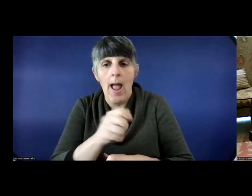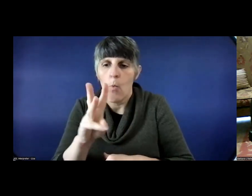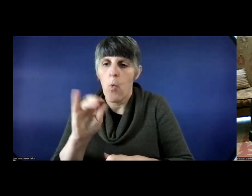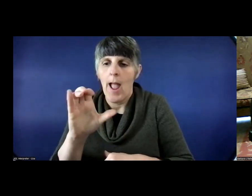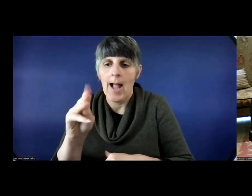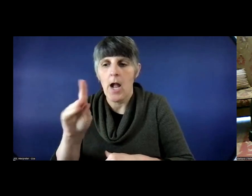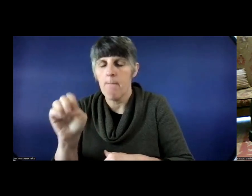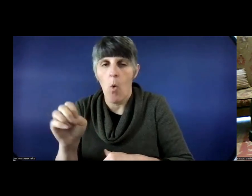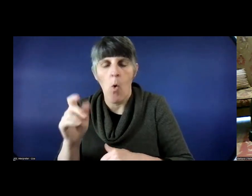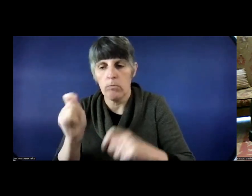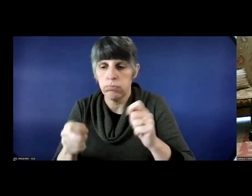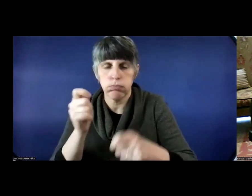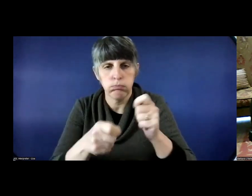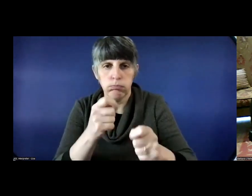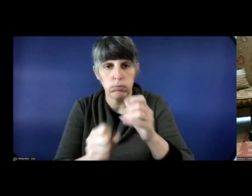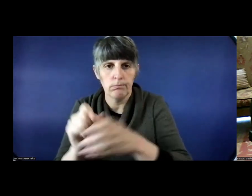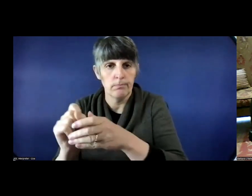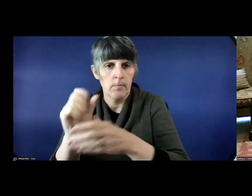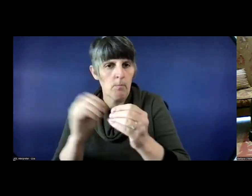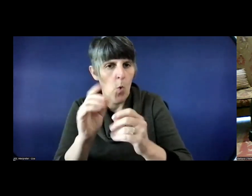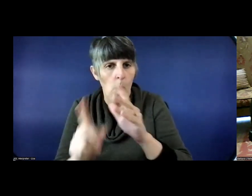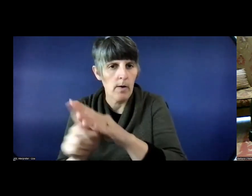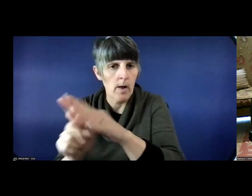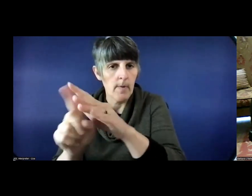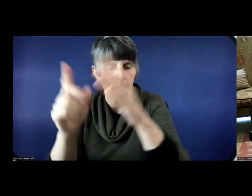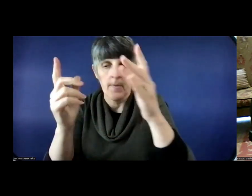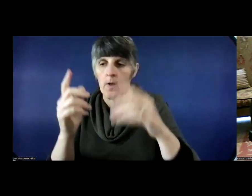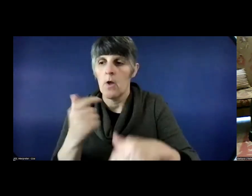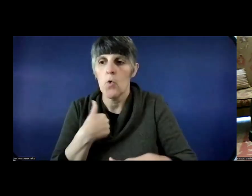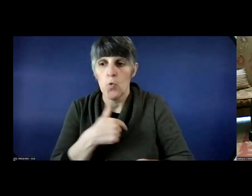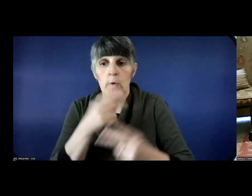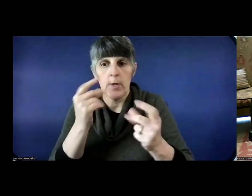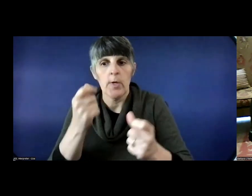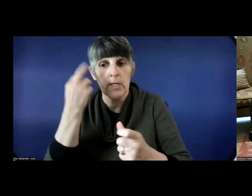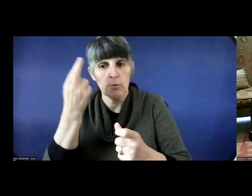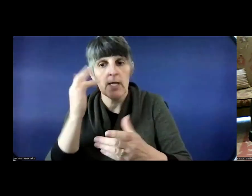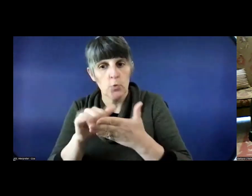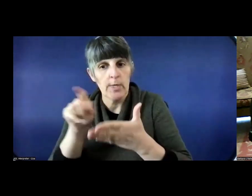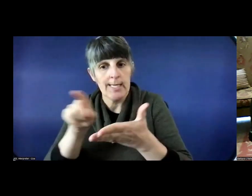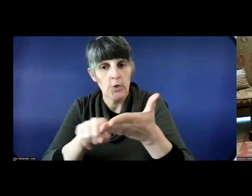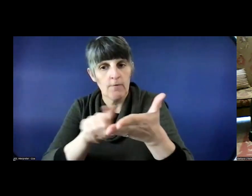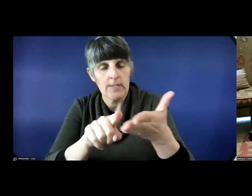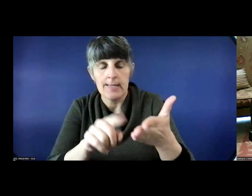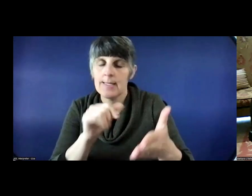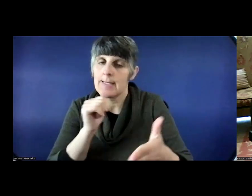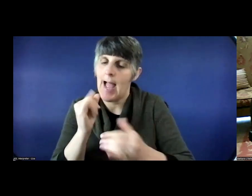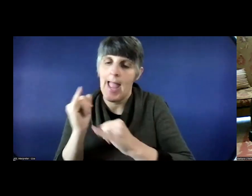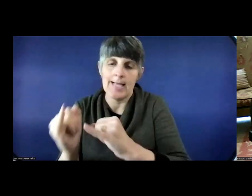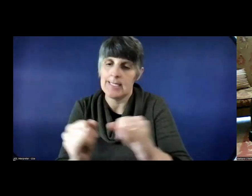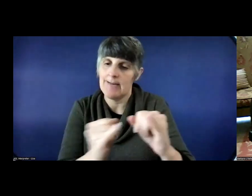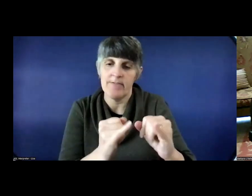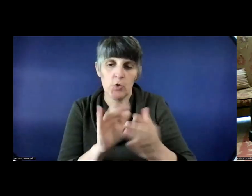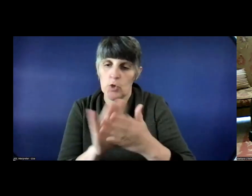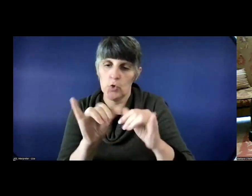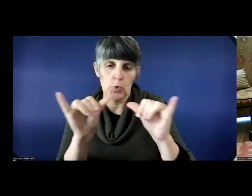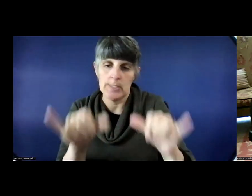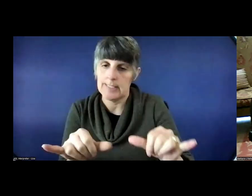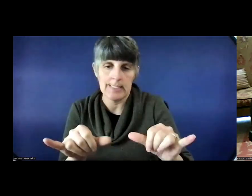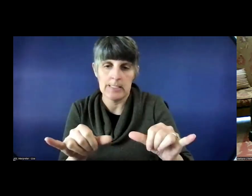we quickly realized that we needed to look at this issue, not as an individual school